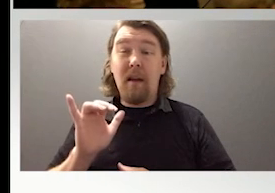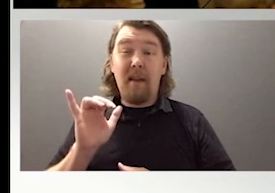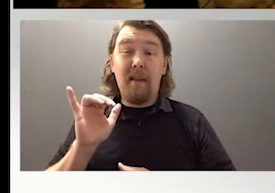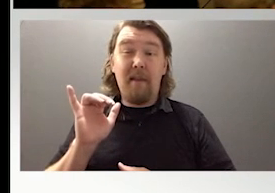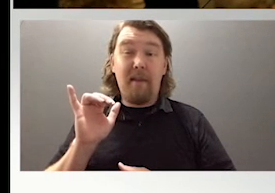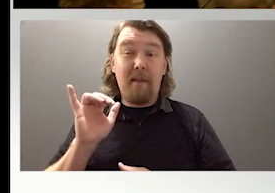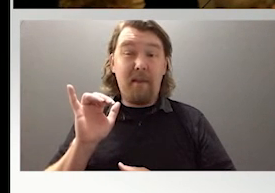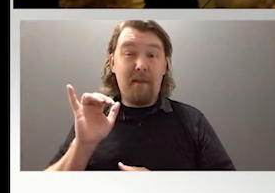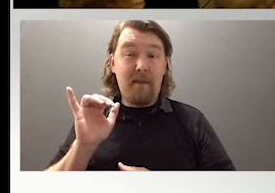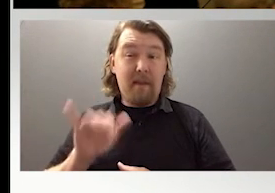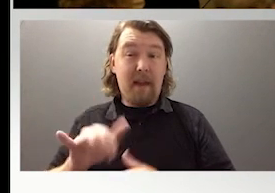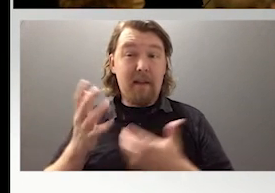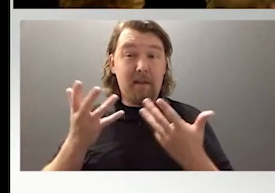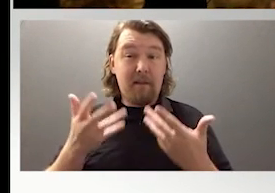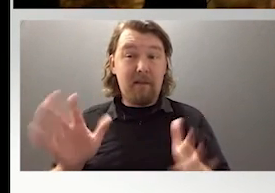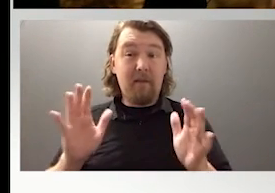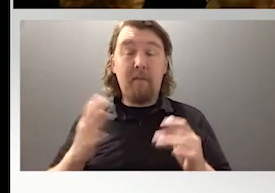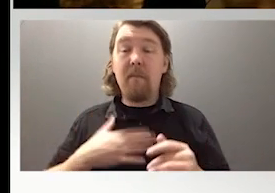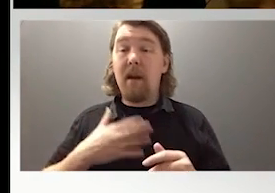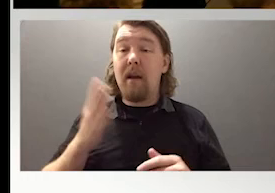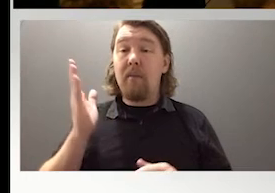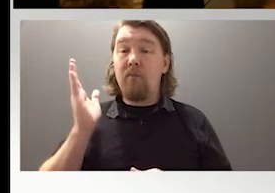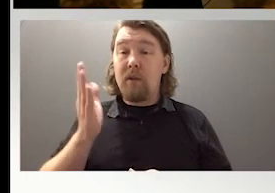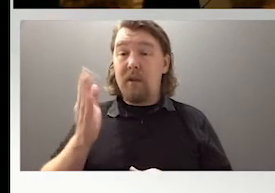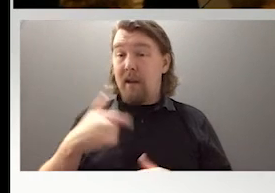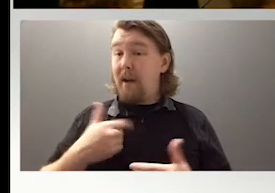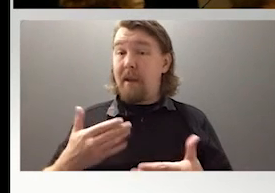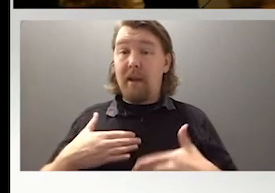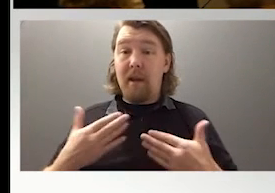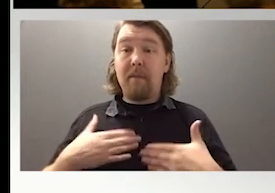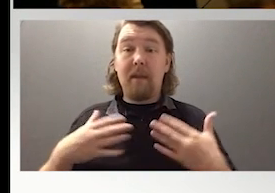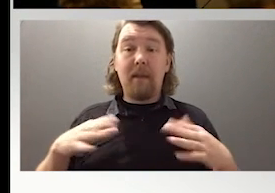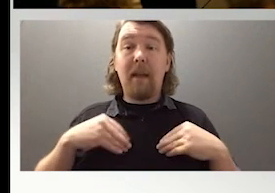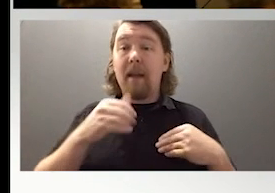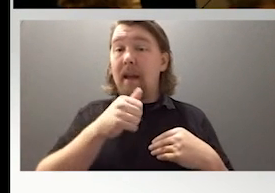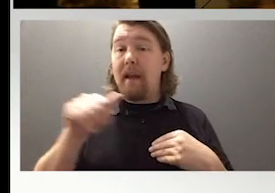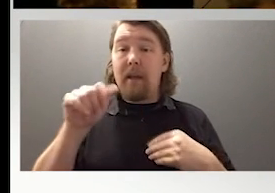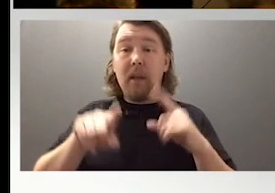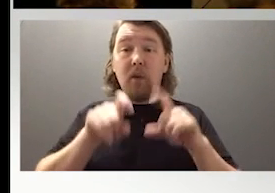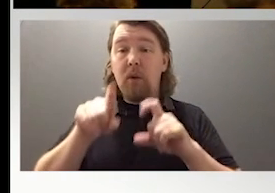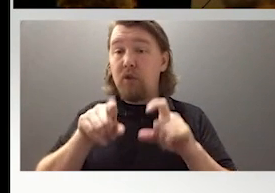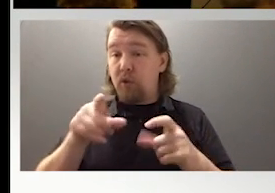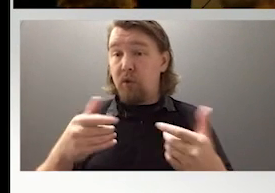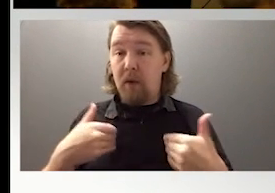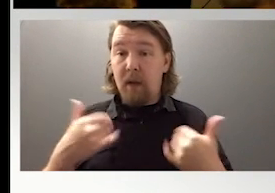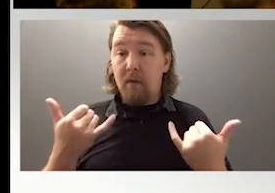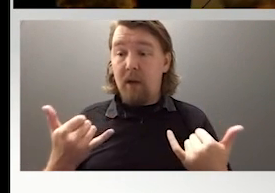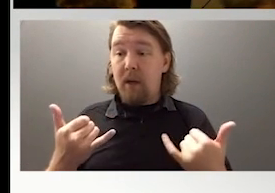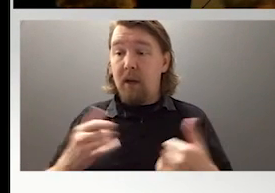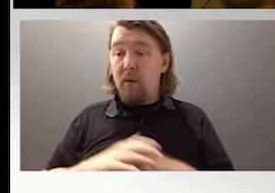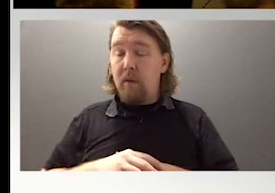That concludes my presentation, and I'll be happy to take any questions you may have at this time.